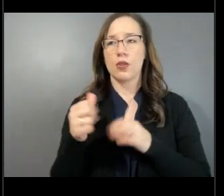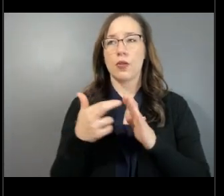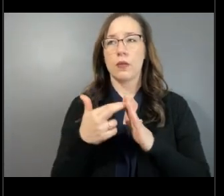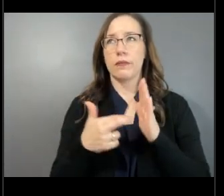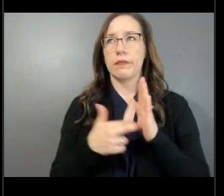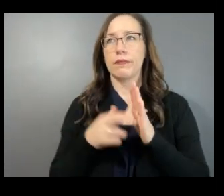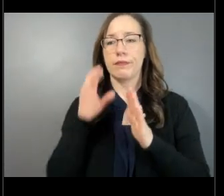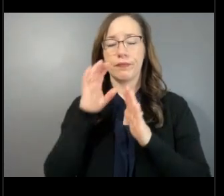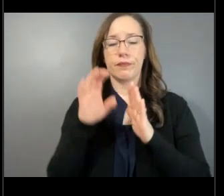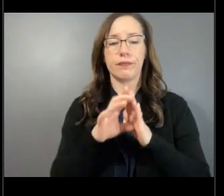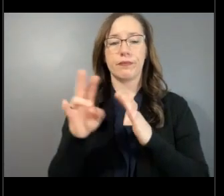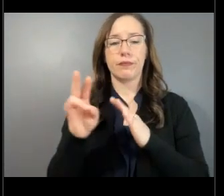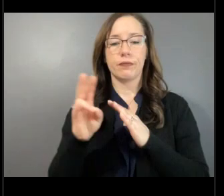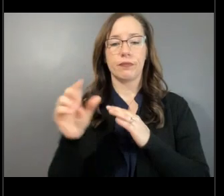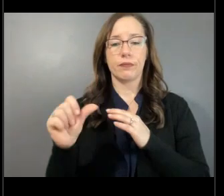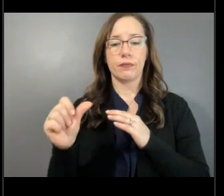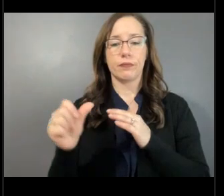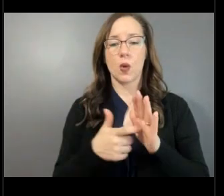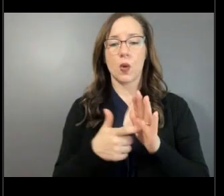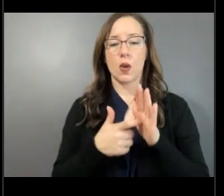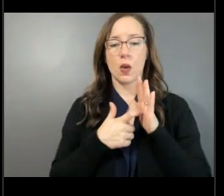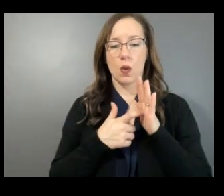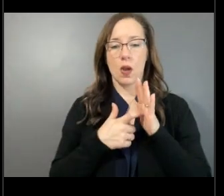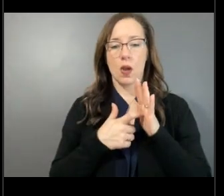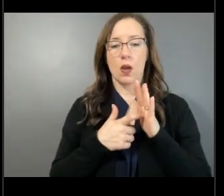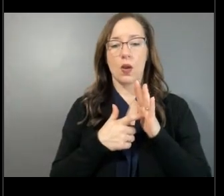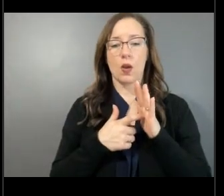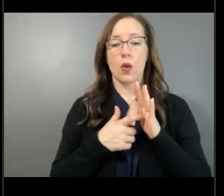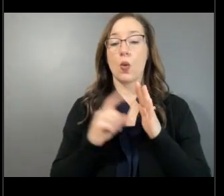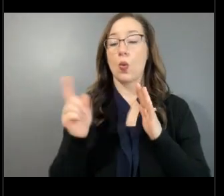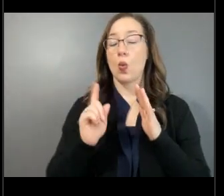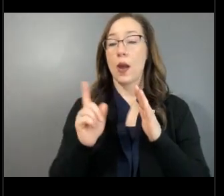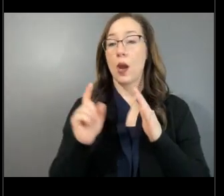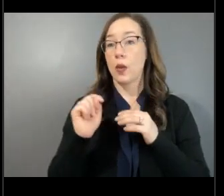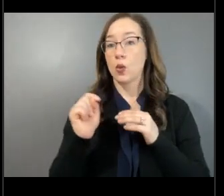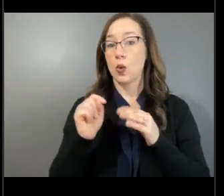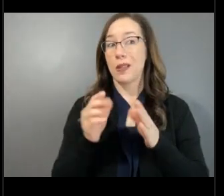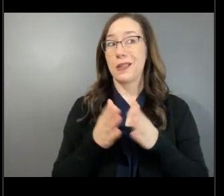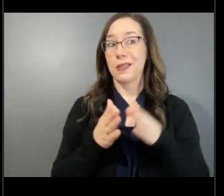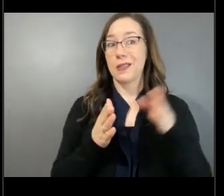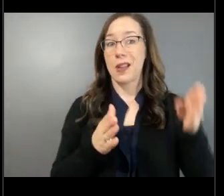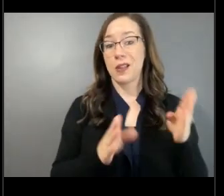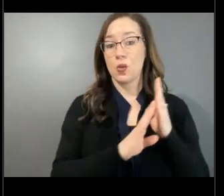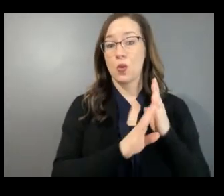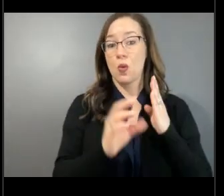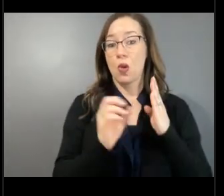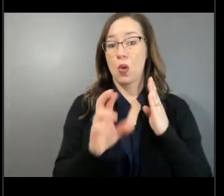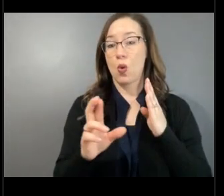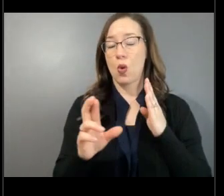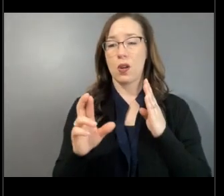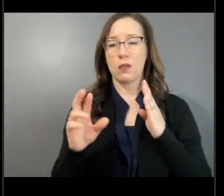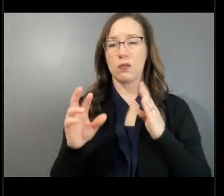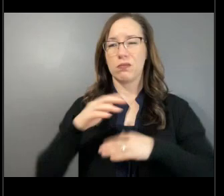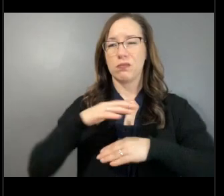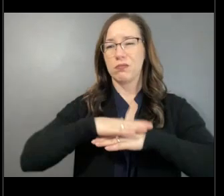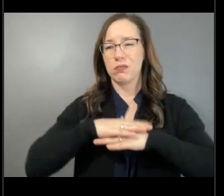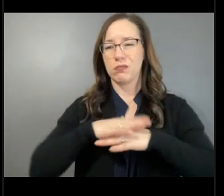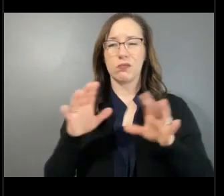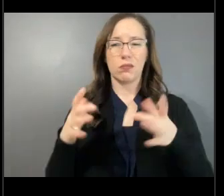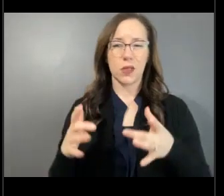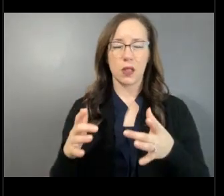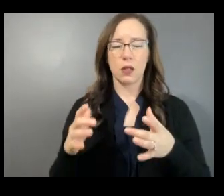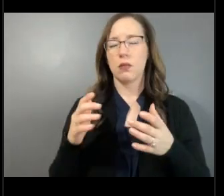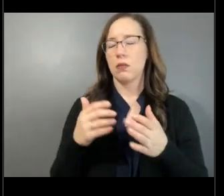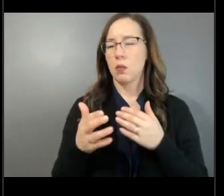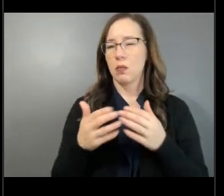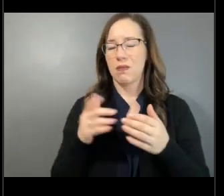diagram 7A require that where the toilet is next to a wall or fixture, it must be centered at